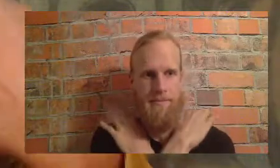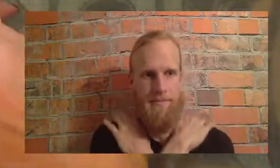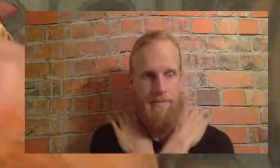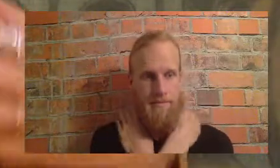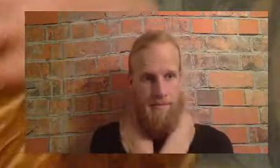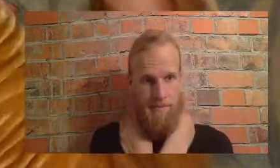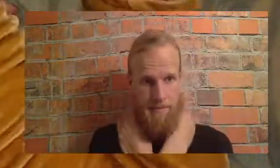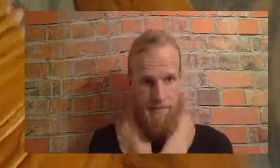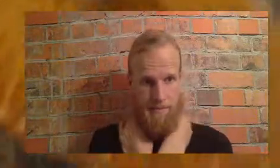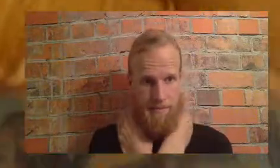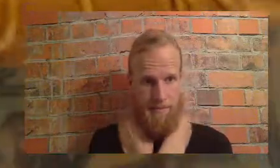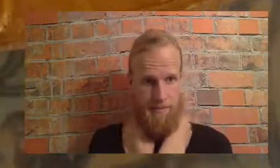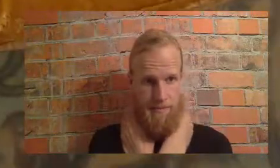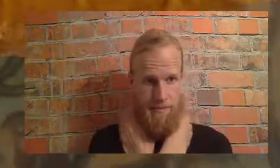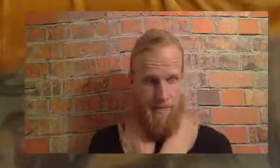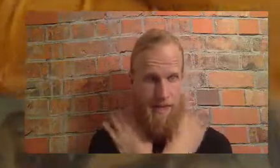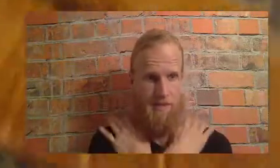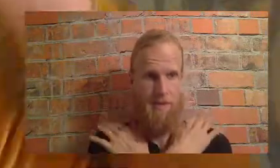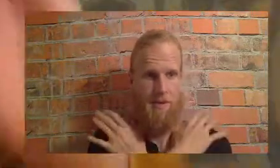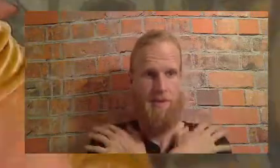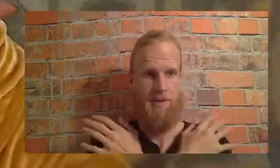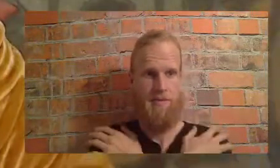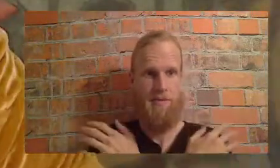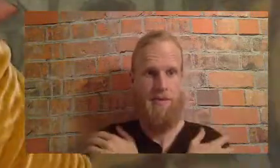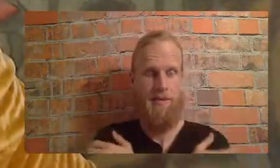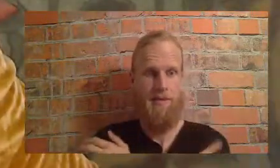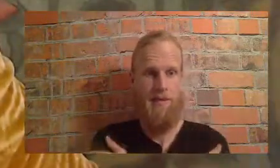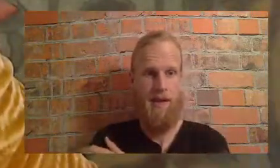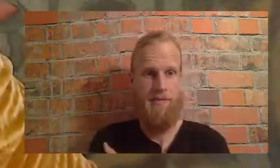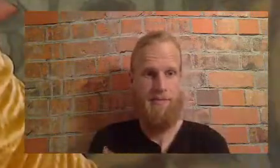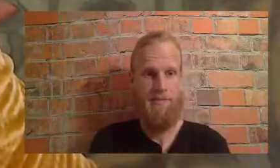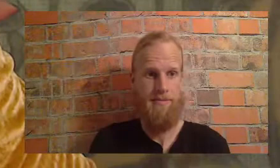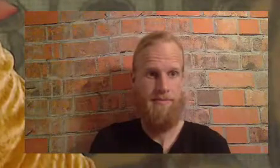to full recovery now.